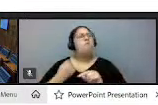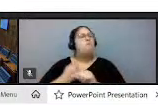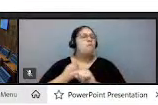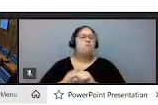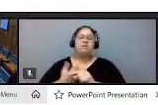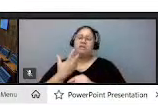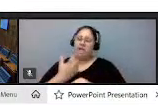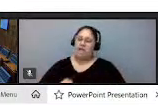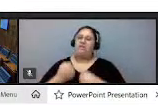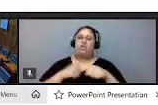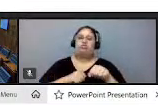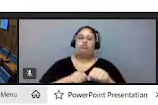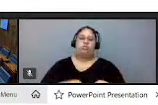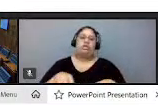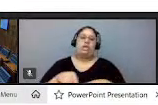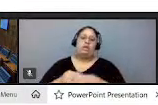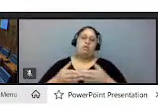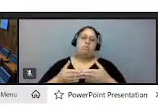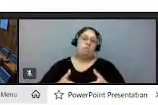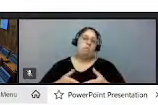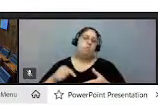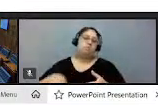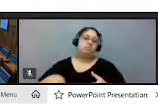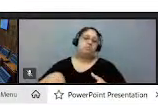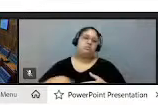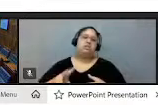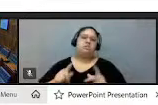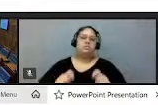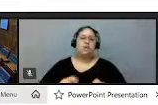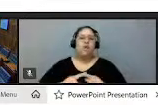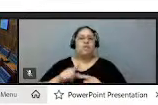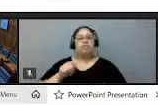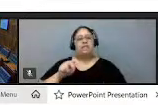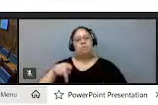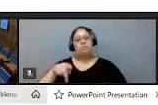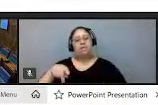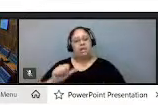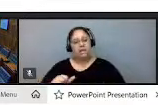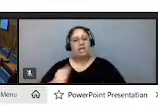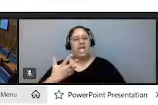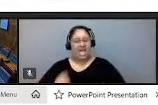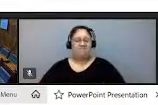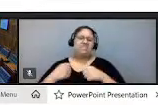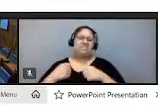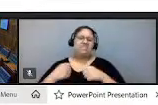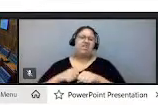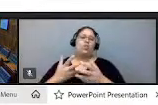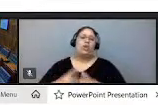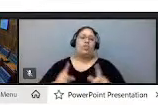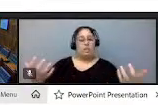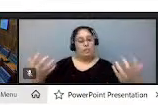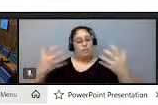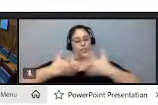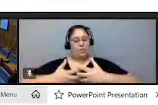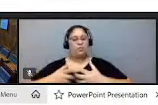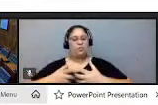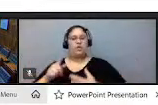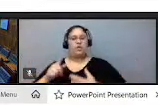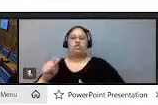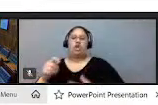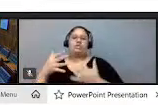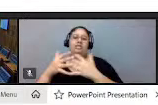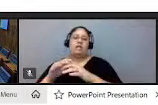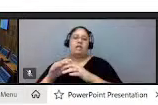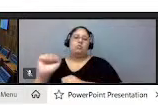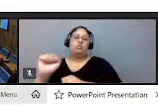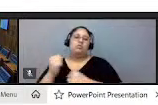strategy for the port and there's always been a strategy for the tnpa um that does align to our transet strategies and I